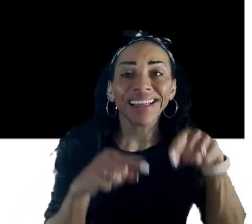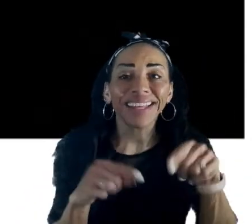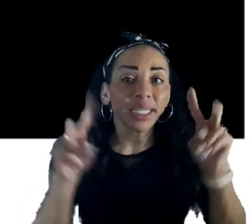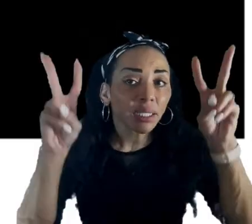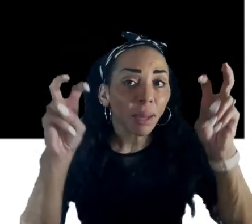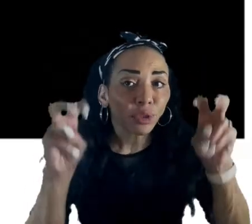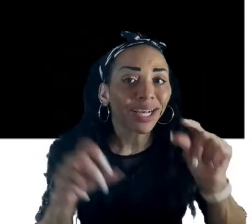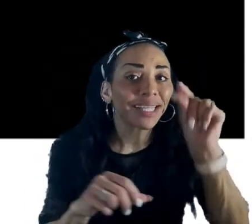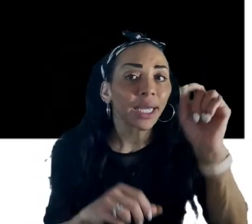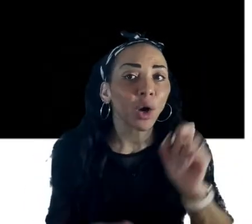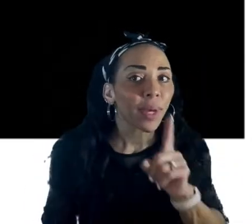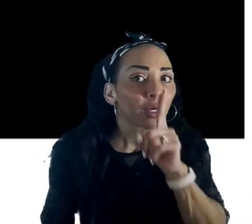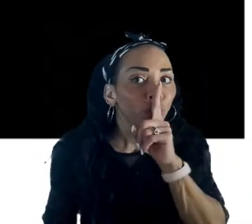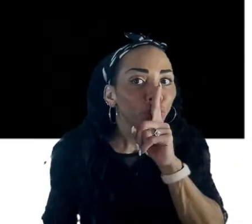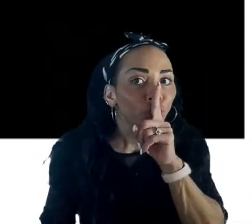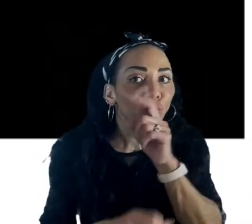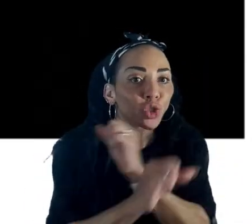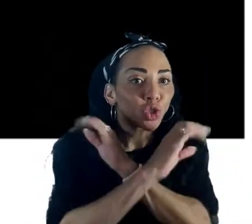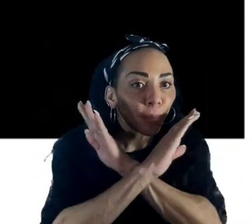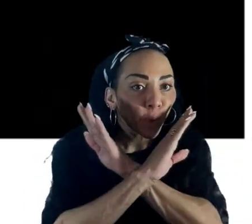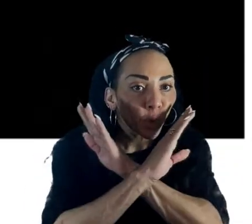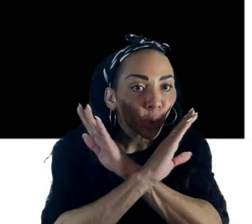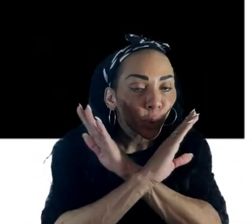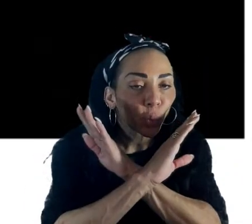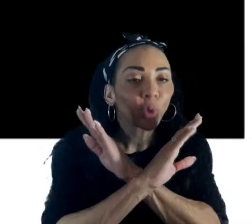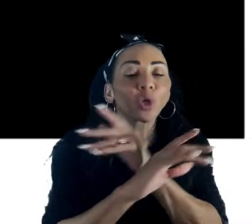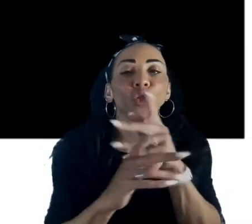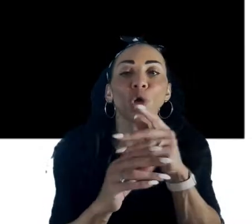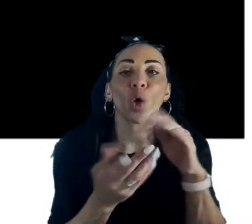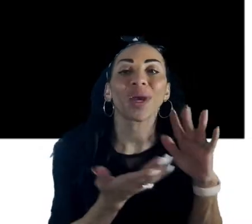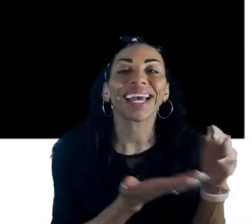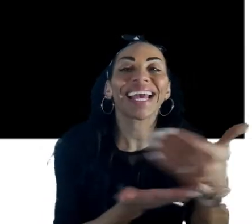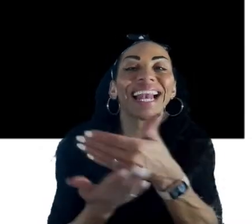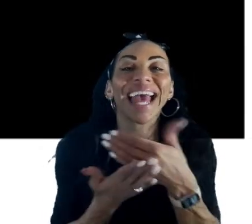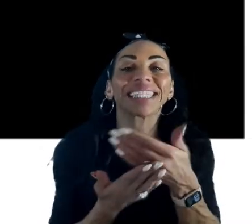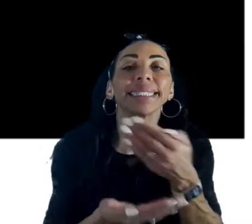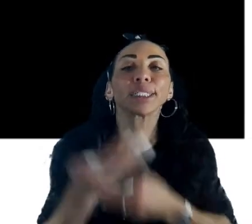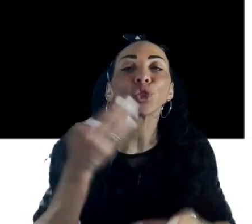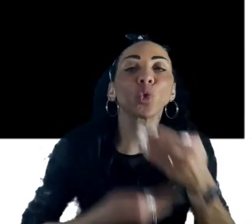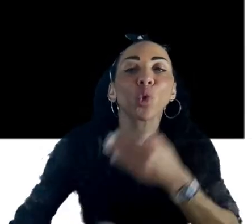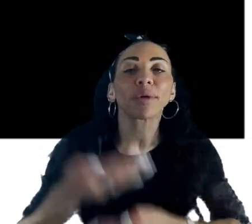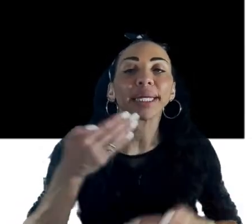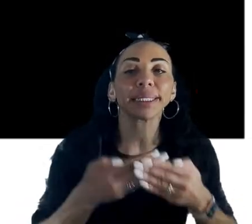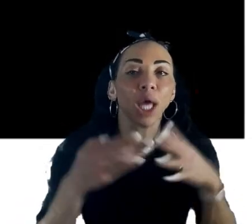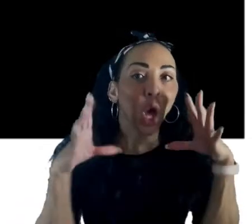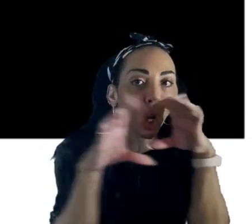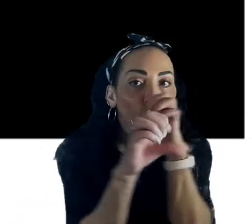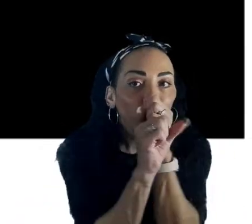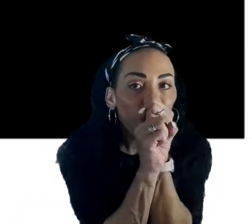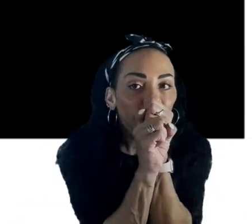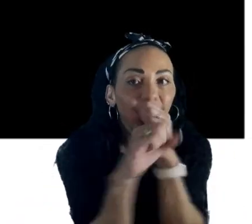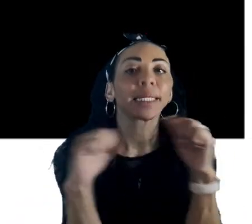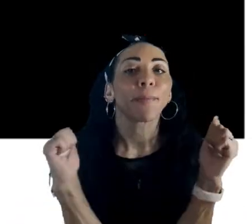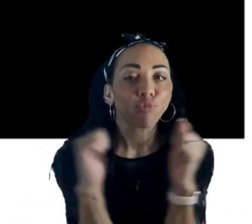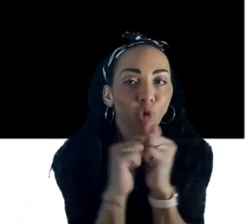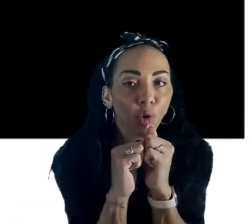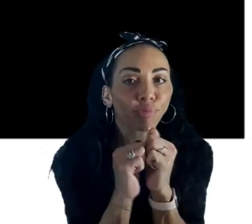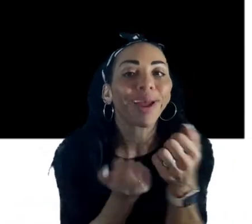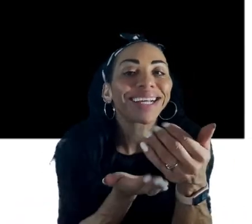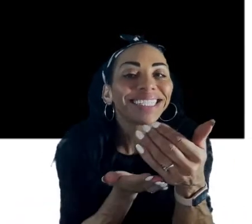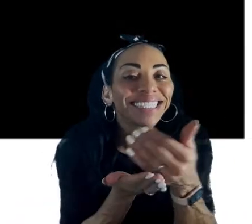so collecting stories anonymously feels like appropriate and a safe way to do that.